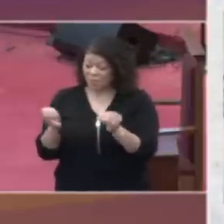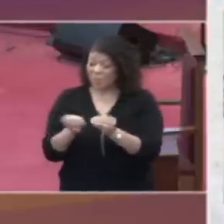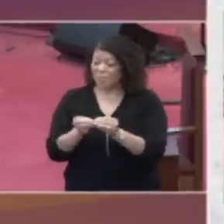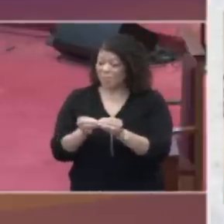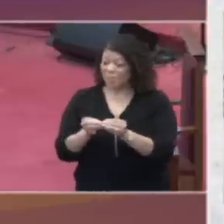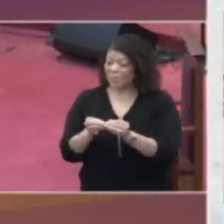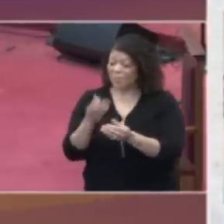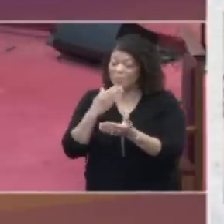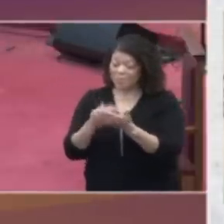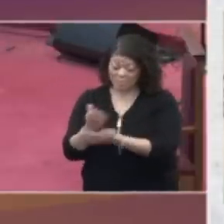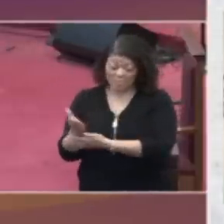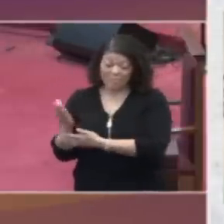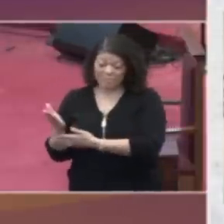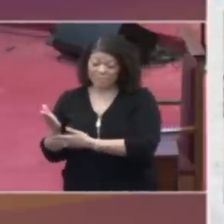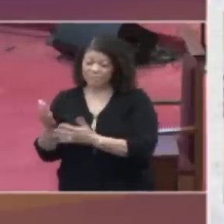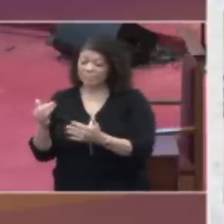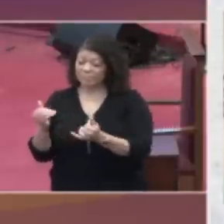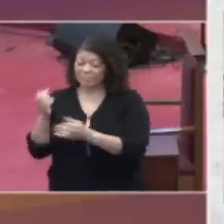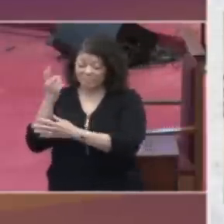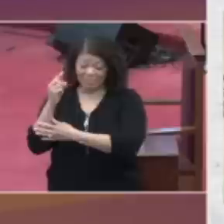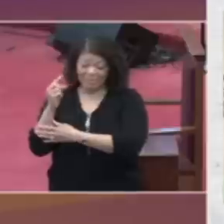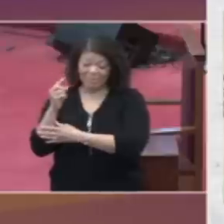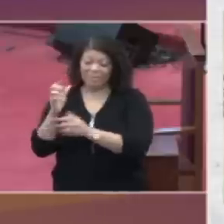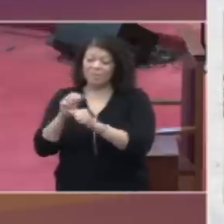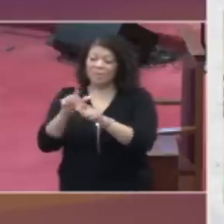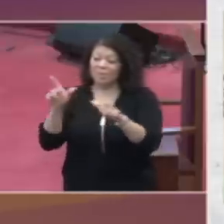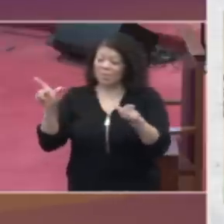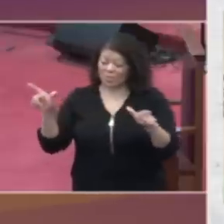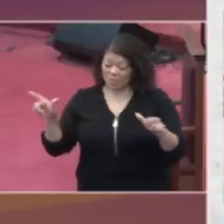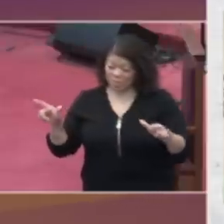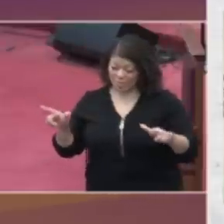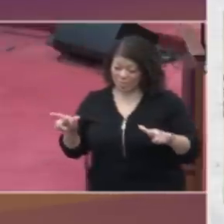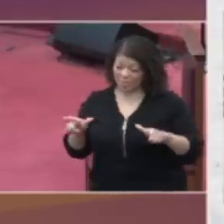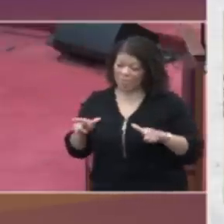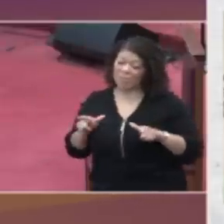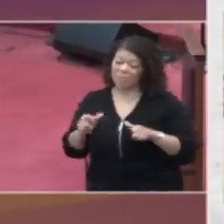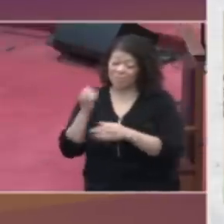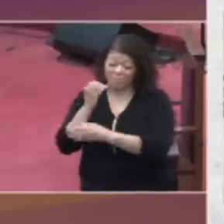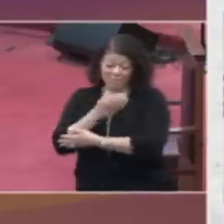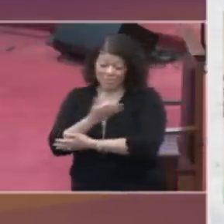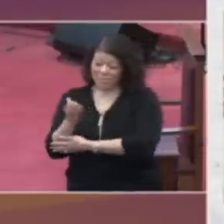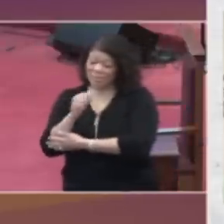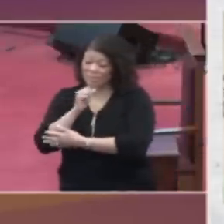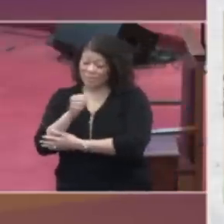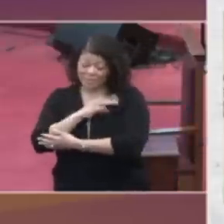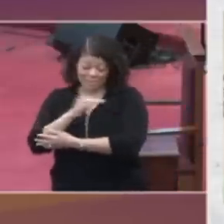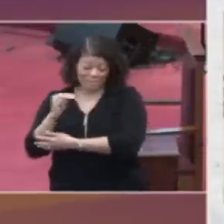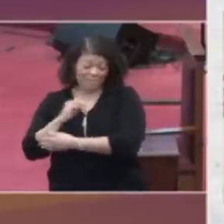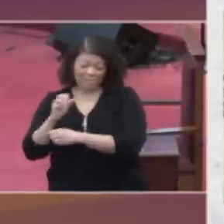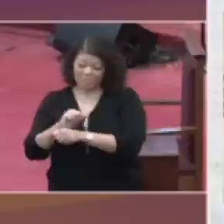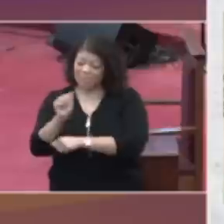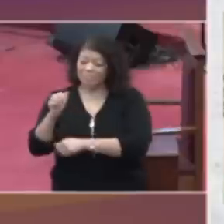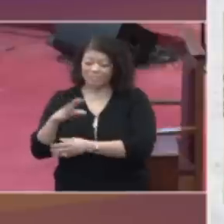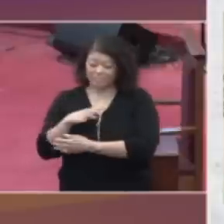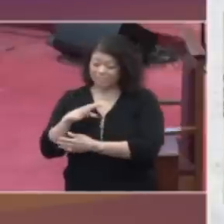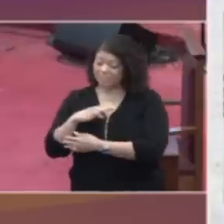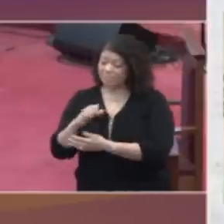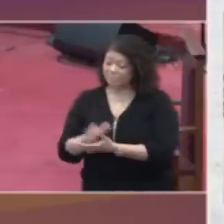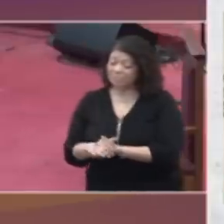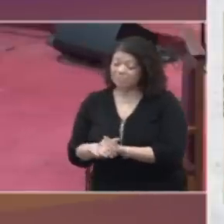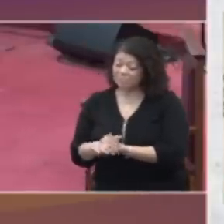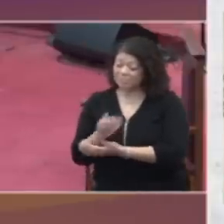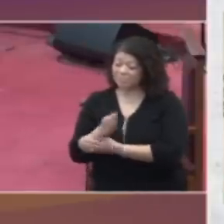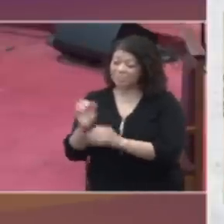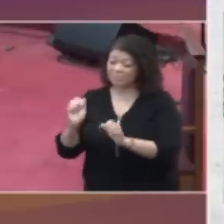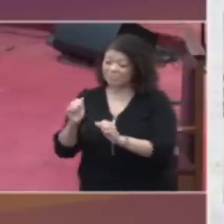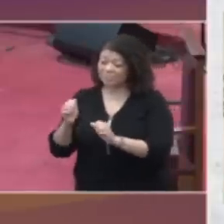is, you know, it's open to everybody. You don't have to be, they don't have to be a member of Mount Ararat. You know, you can just